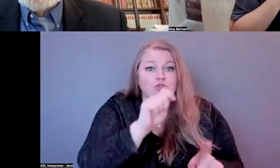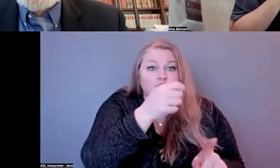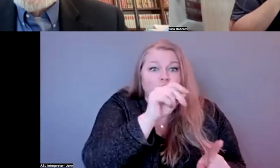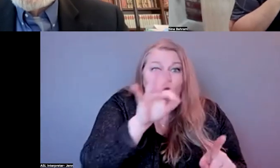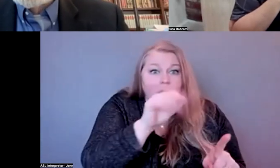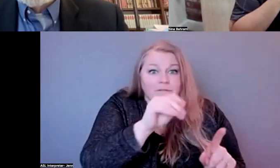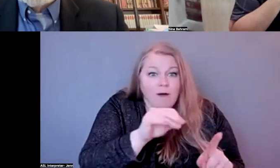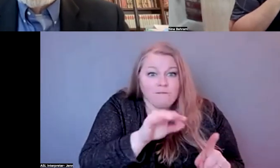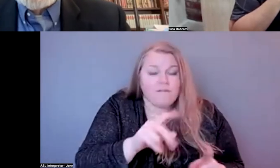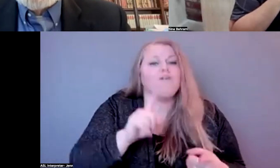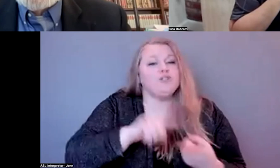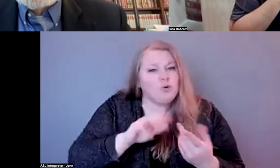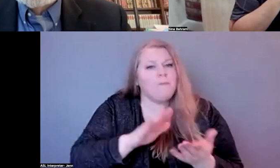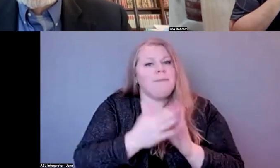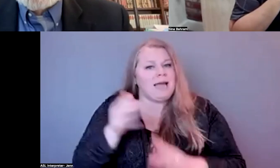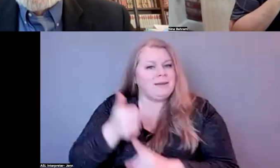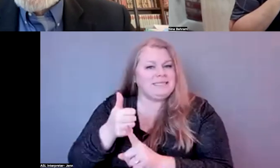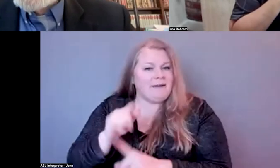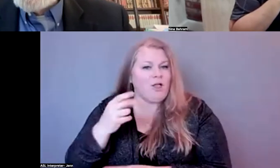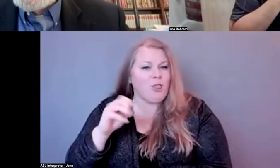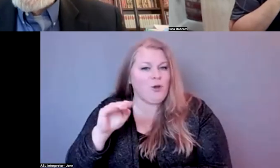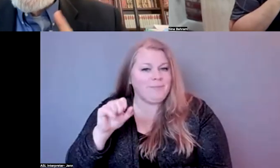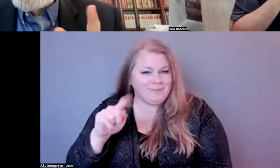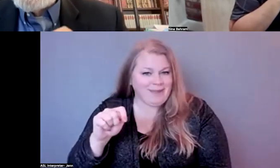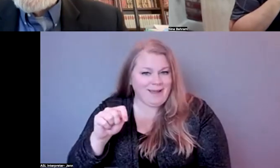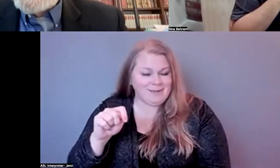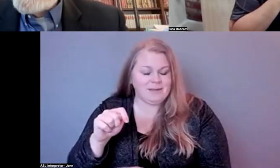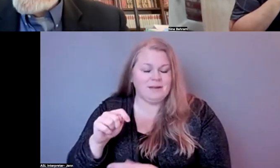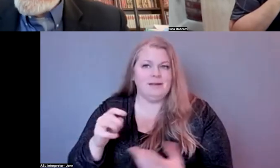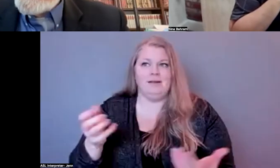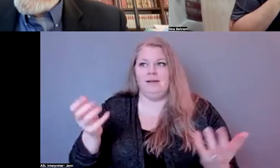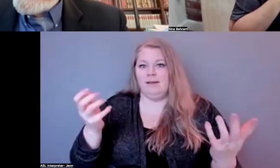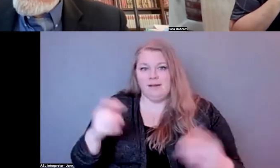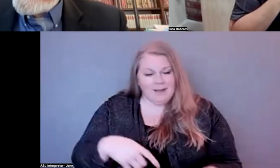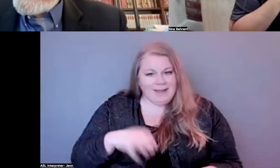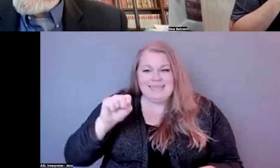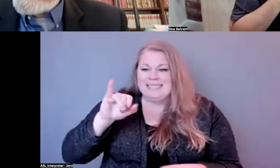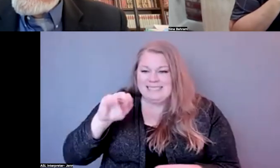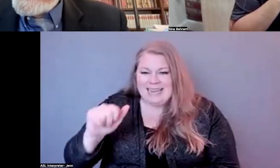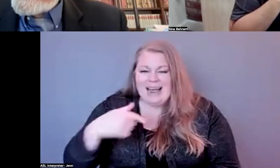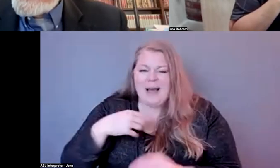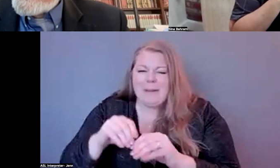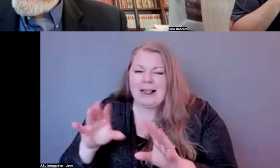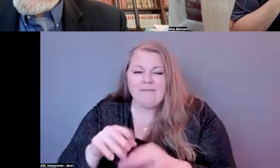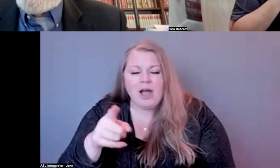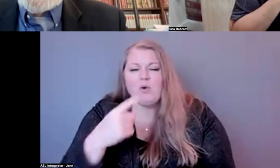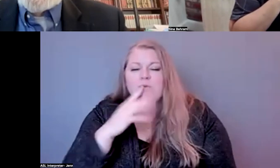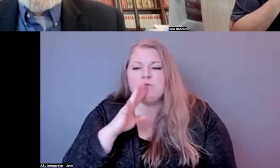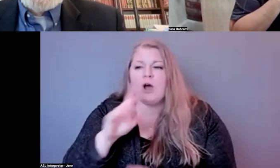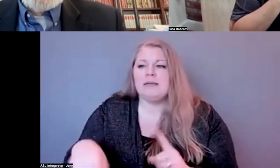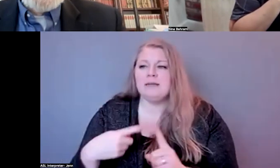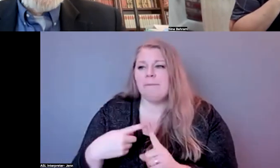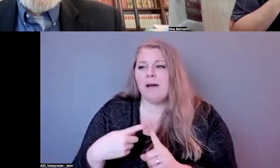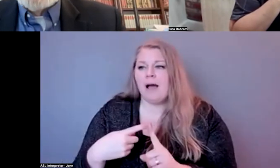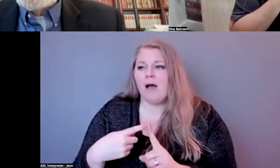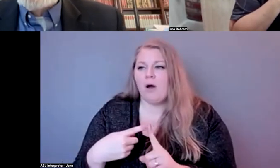get the thermostat to be a thermostat again. Now, seen it before. I want to clarify one thing. He talked about, you're thinking,